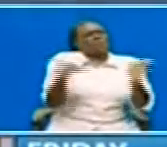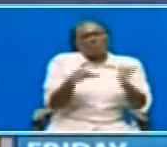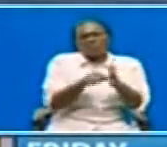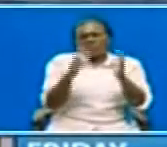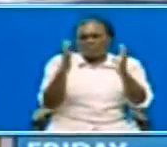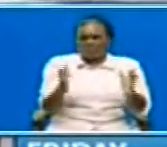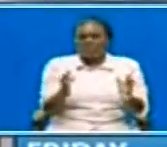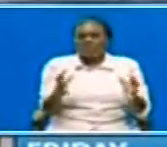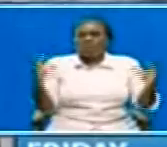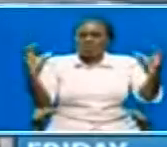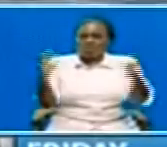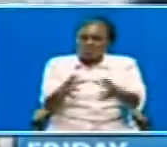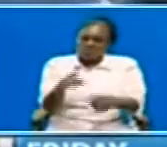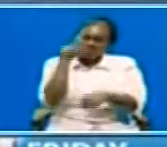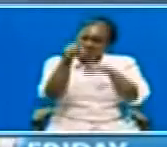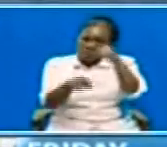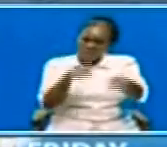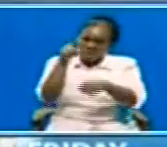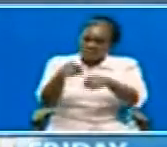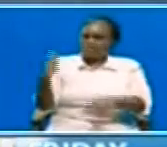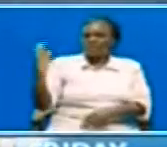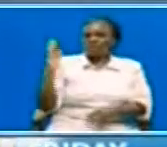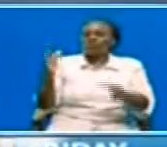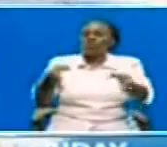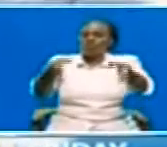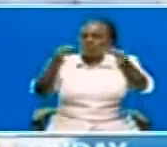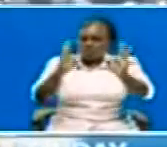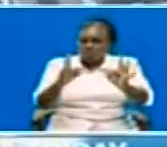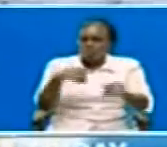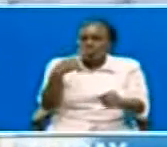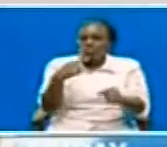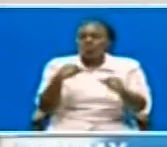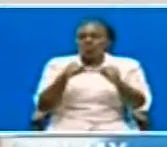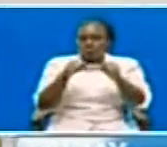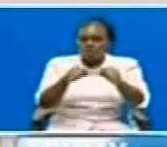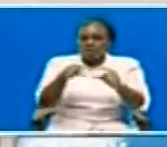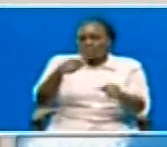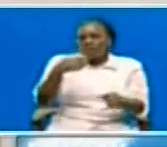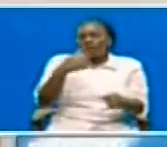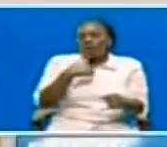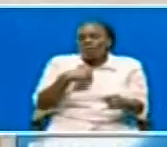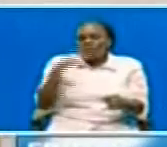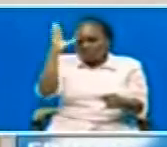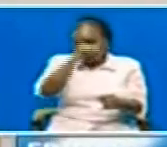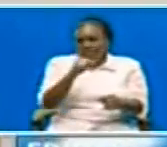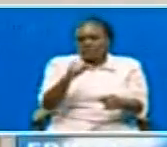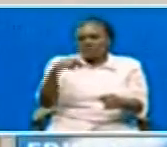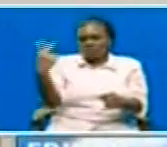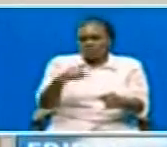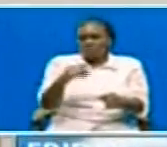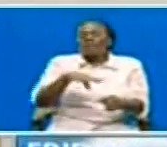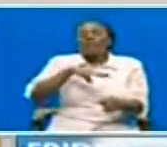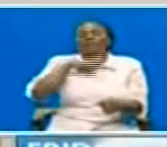counterproductive. Residents are now pointing fingers at security officers enforcing the curfew, who alleged high-handedness after the mysterious death